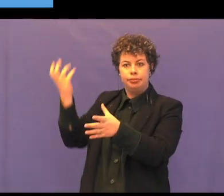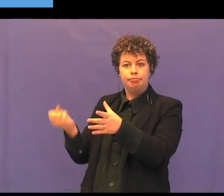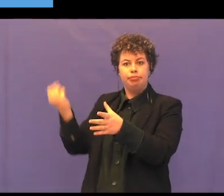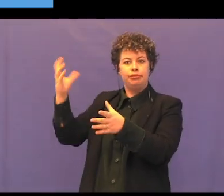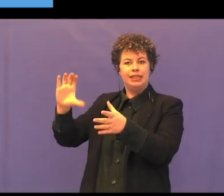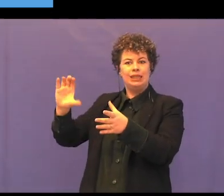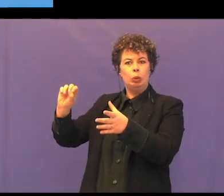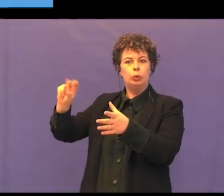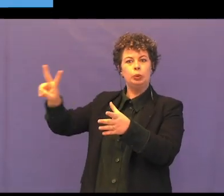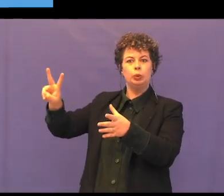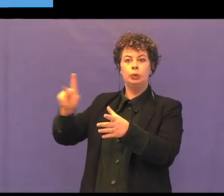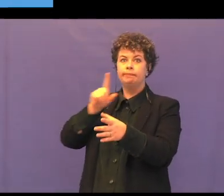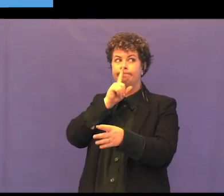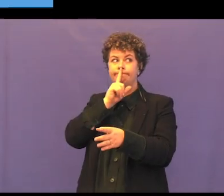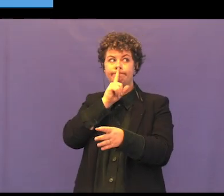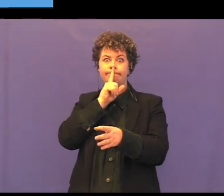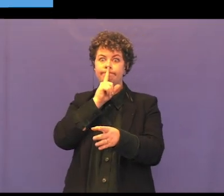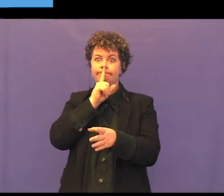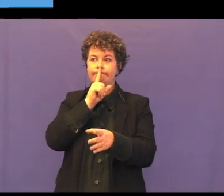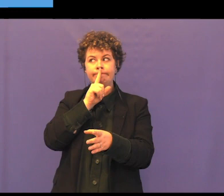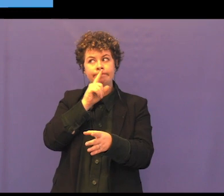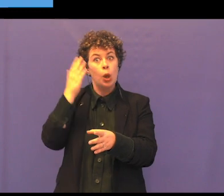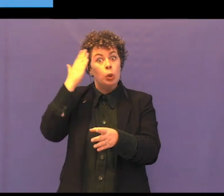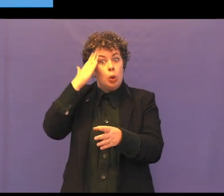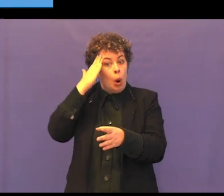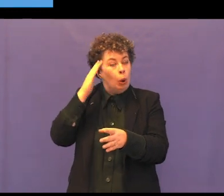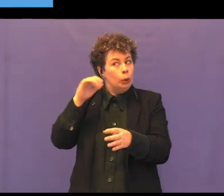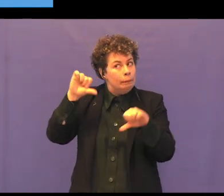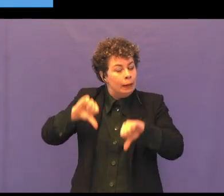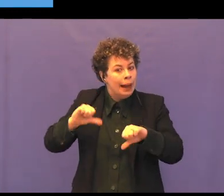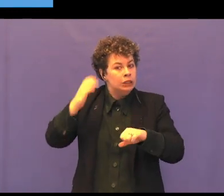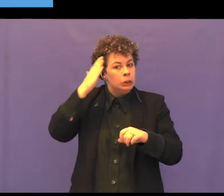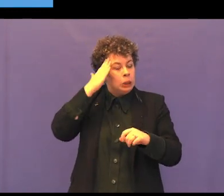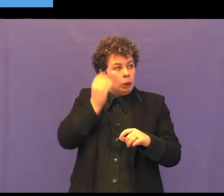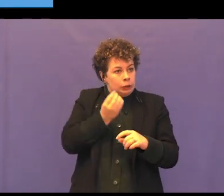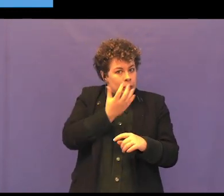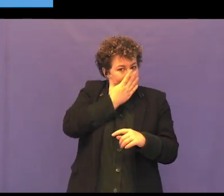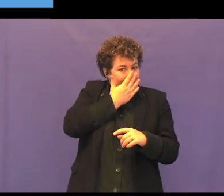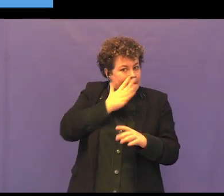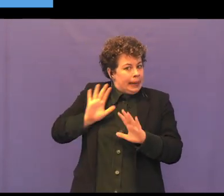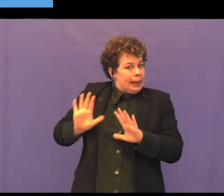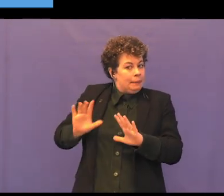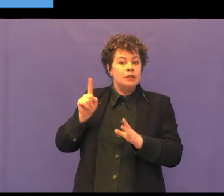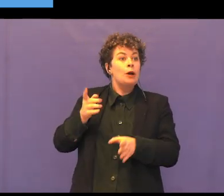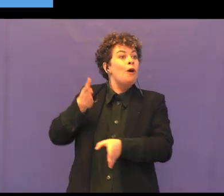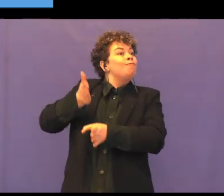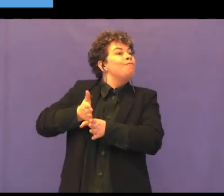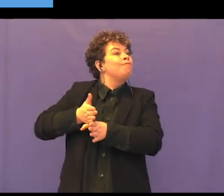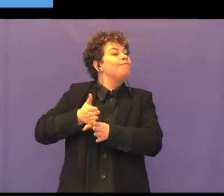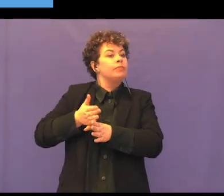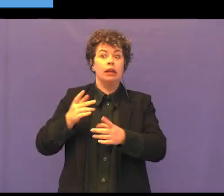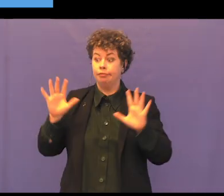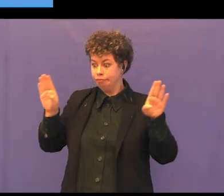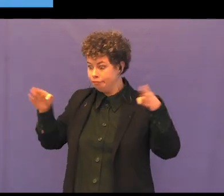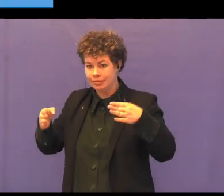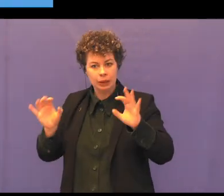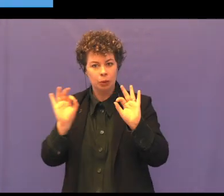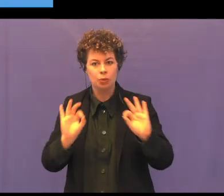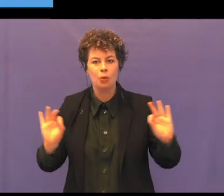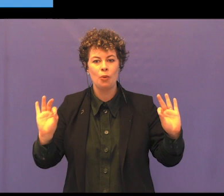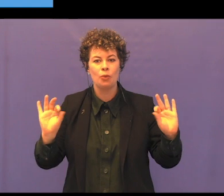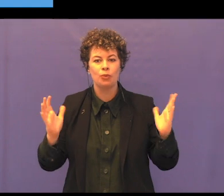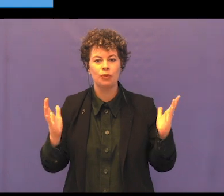of our society. So when we look at books like Ethan Zuckerman, who is the head of